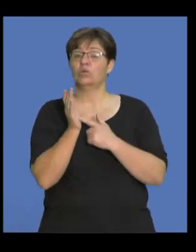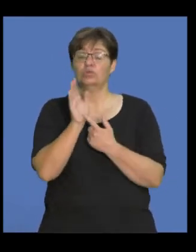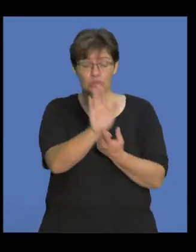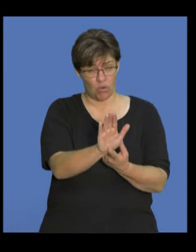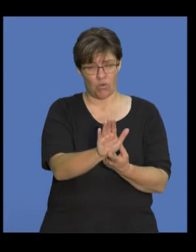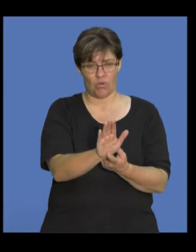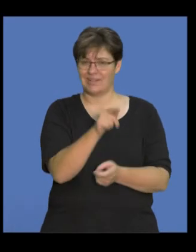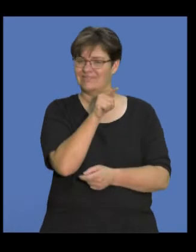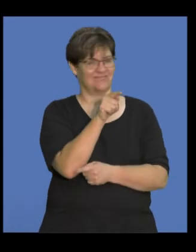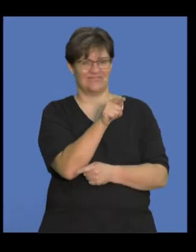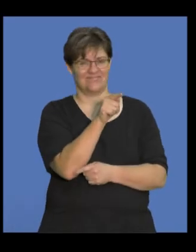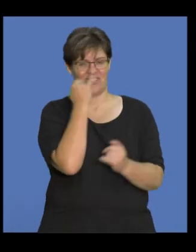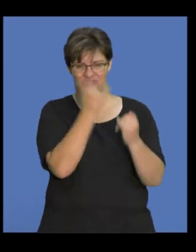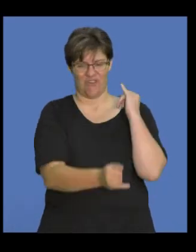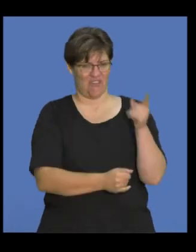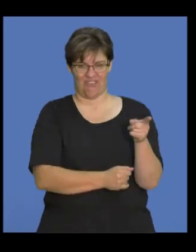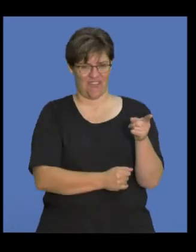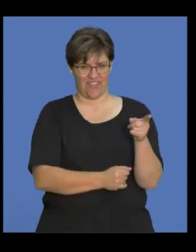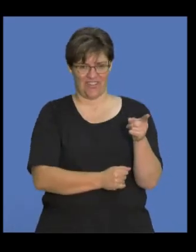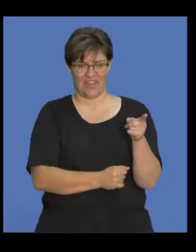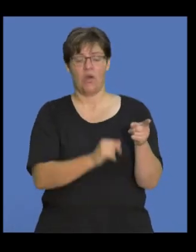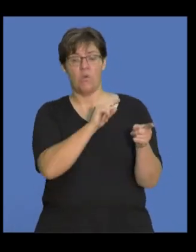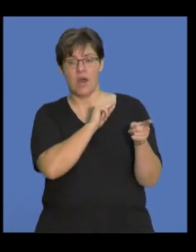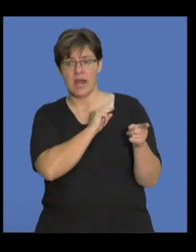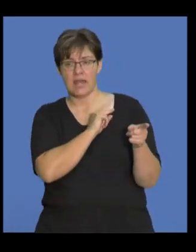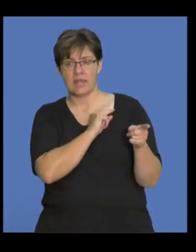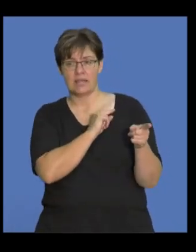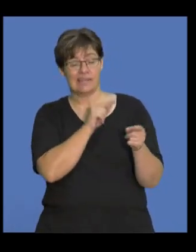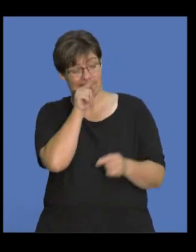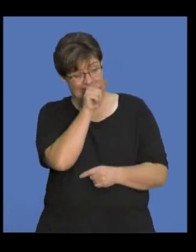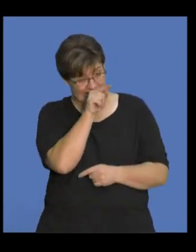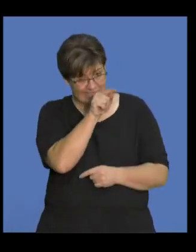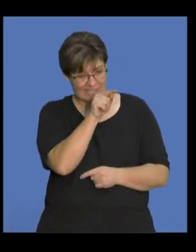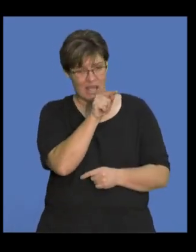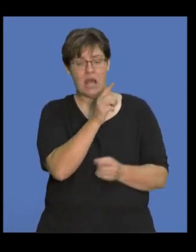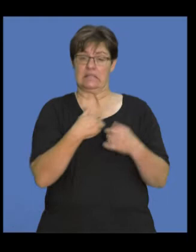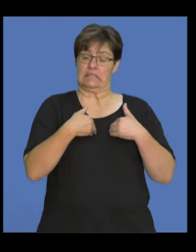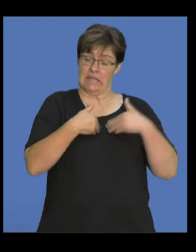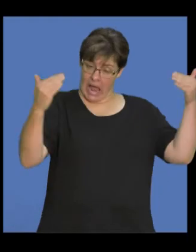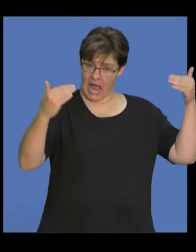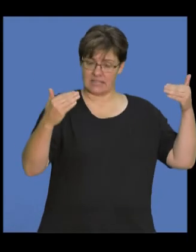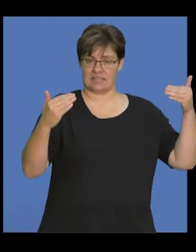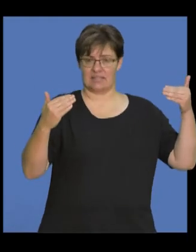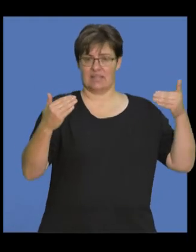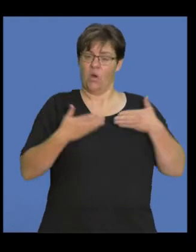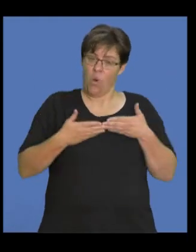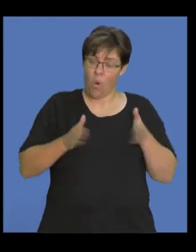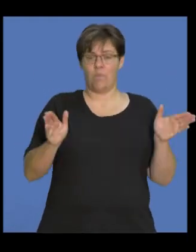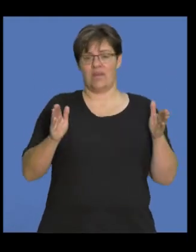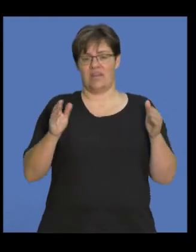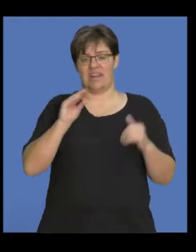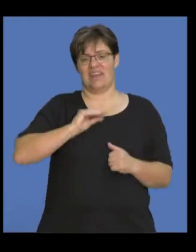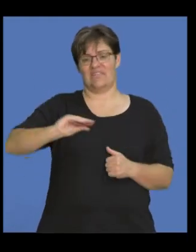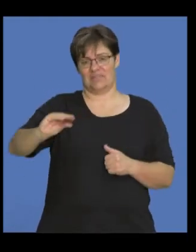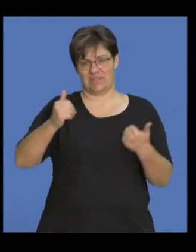I show you that this is not really going to be the case. Why? Because this was initially when Nceba